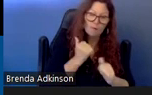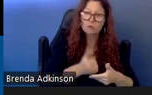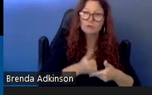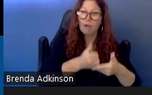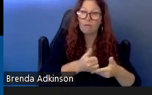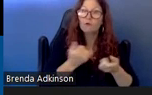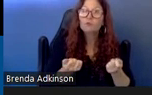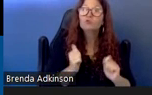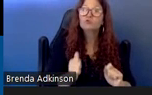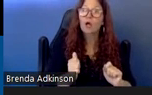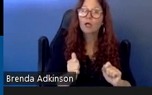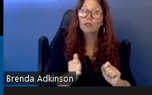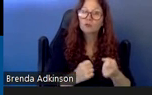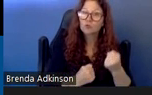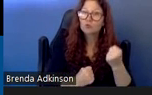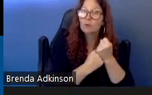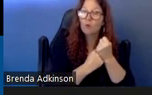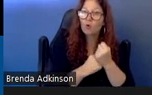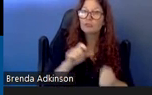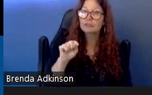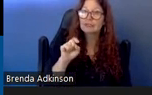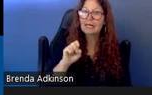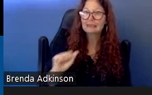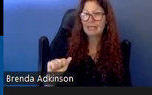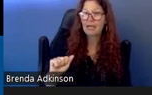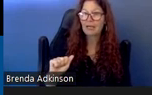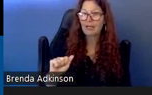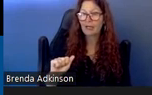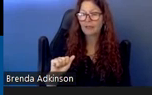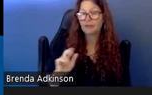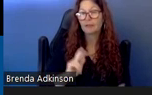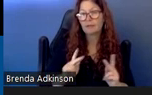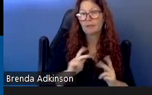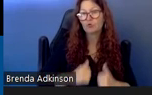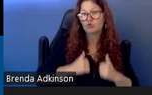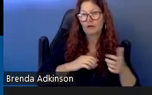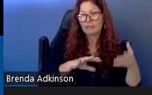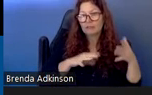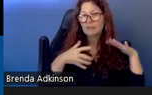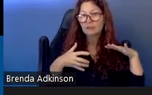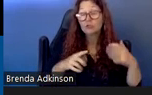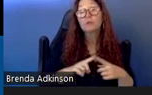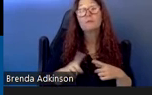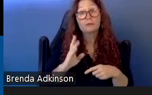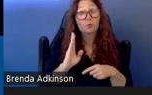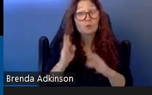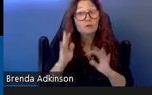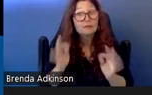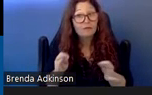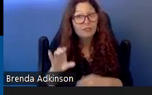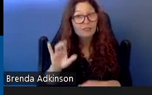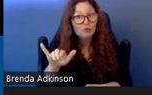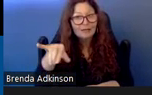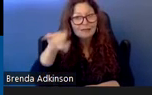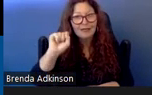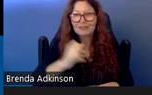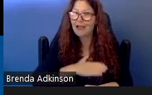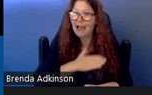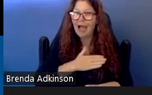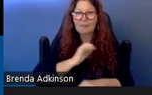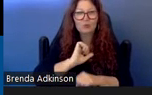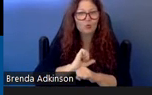support TSA survivors. So we most definitely will do that, and we're happy to work to